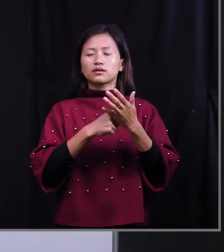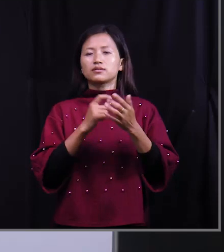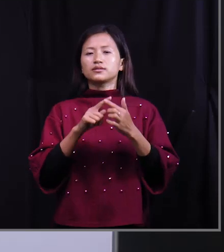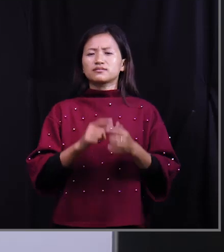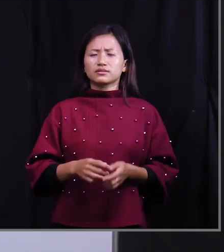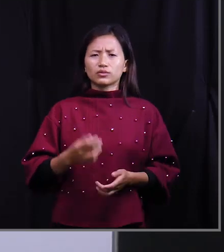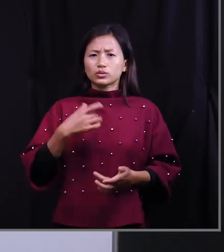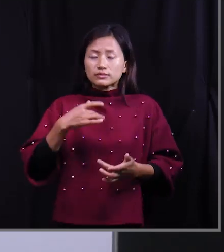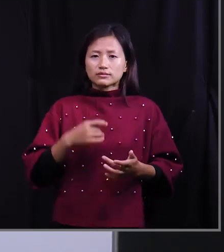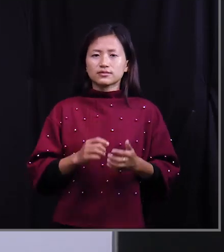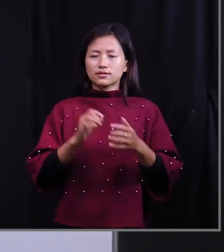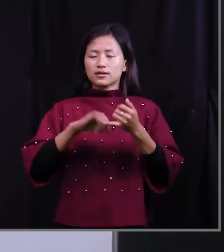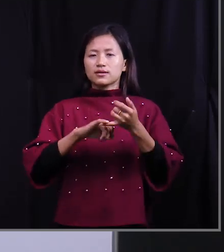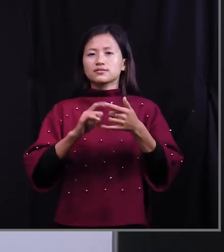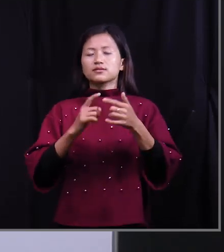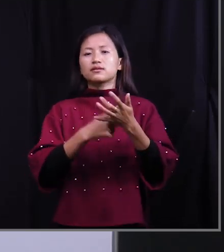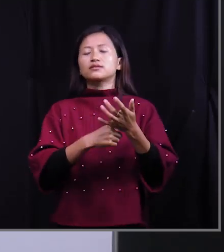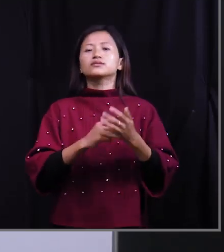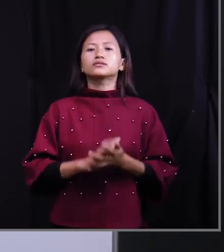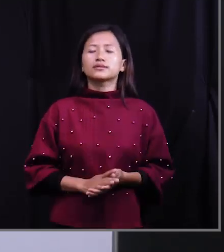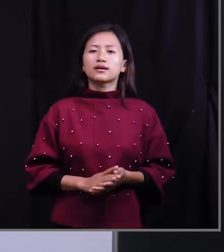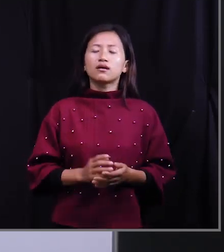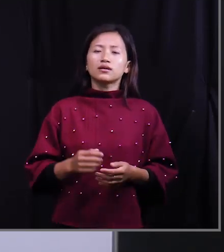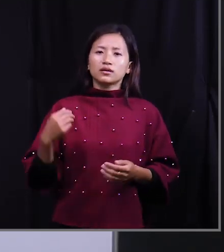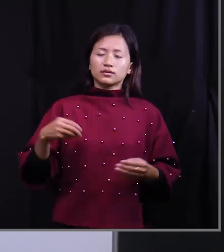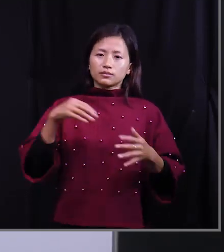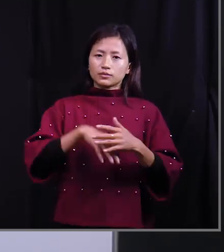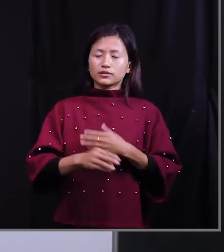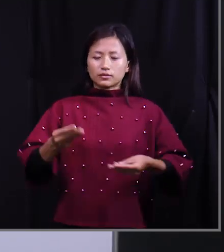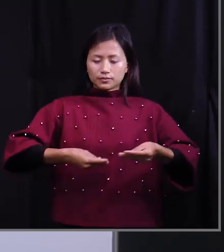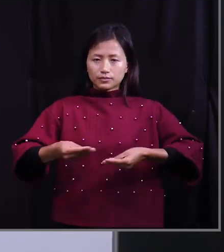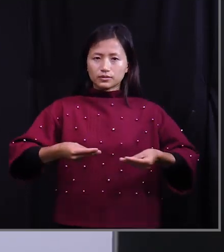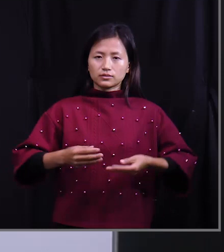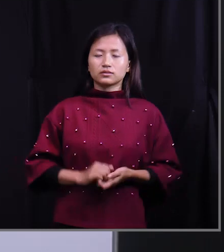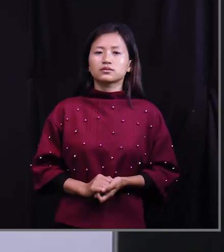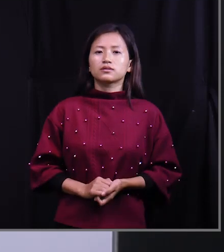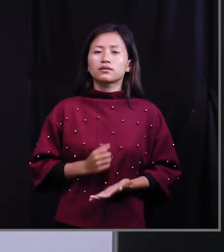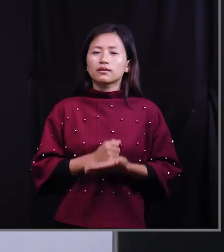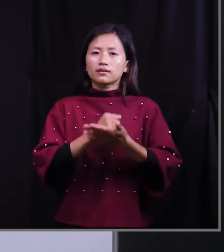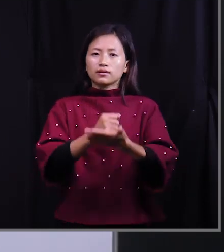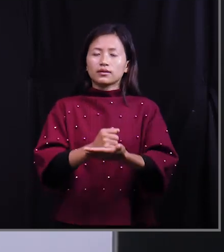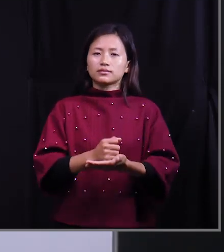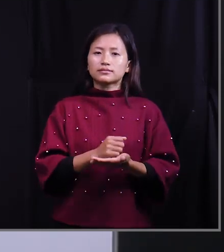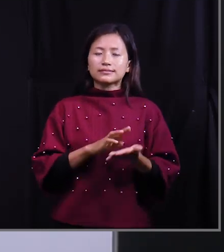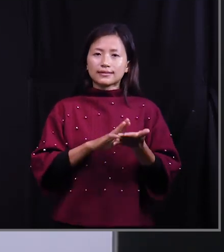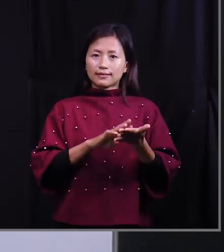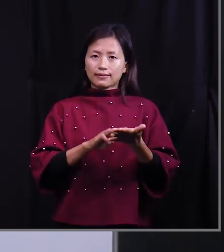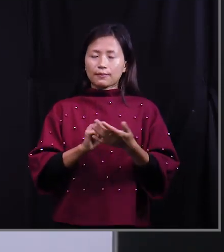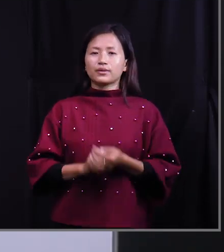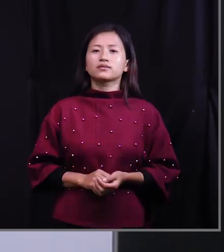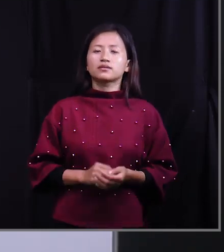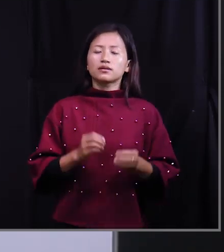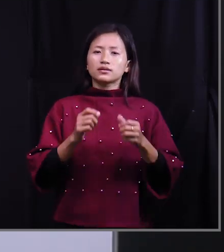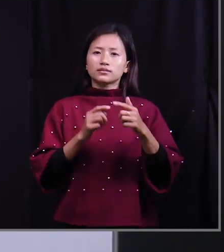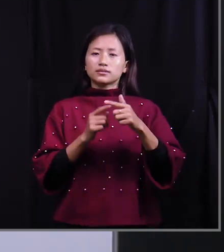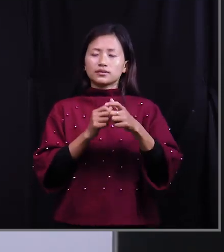seriously and can work on strategies to implement in our business. Next is helping in tapping and assembling